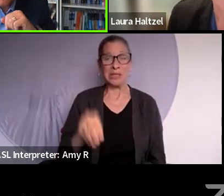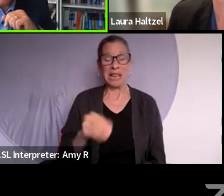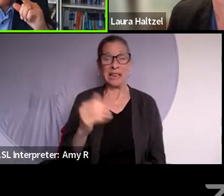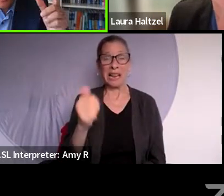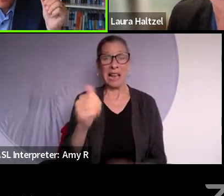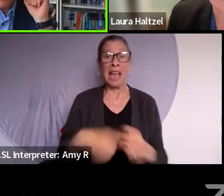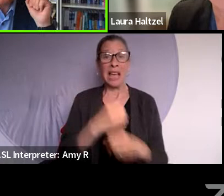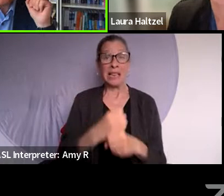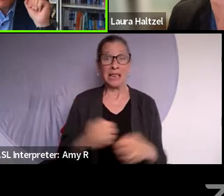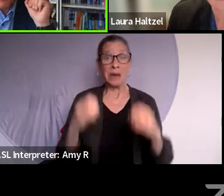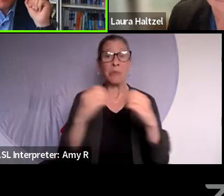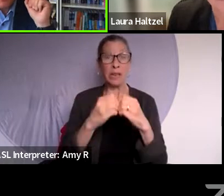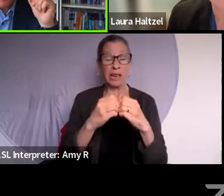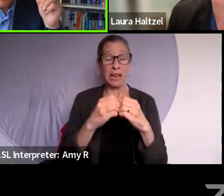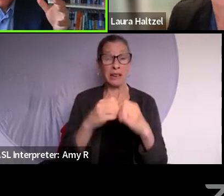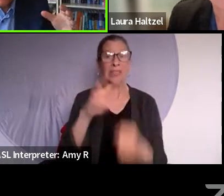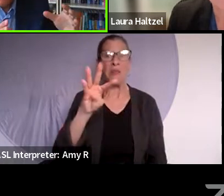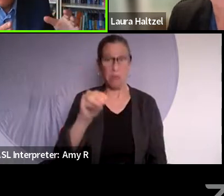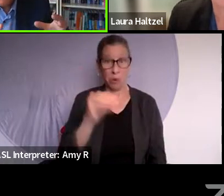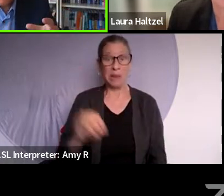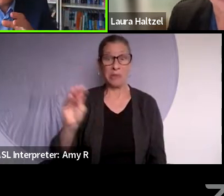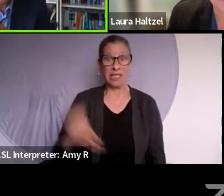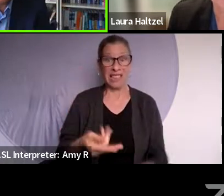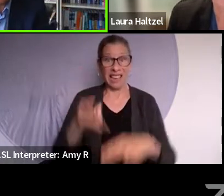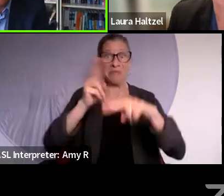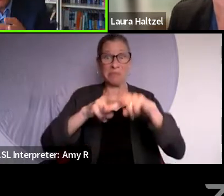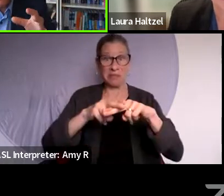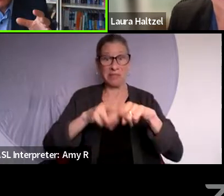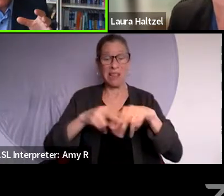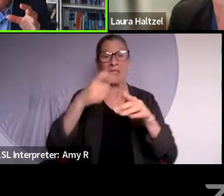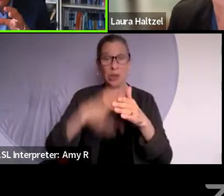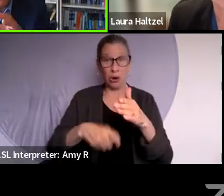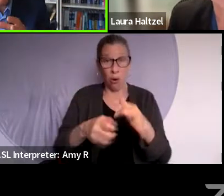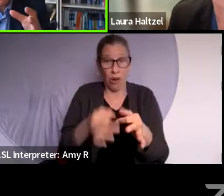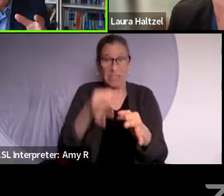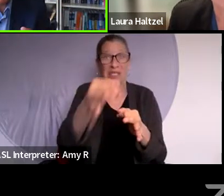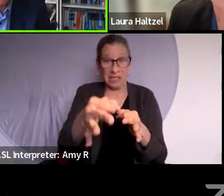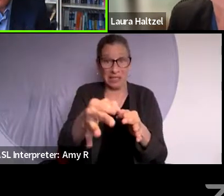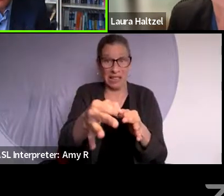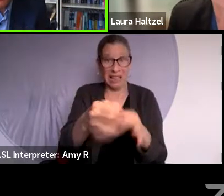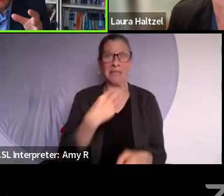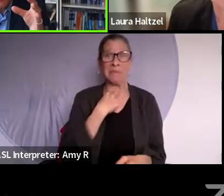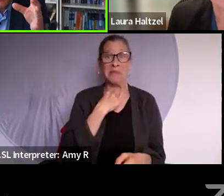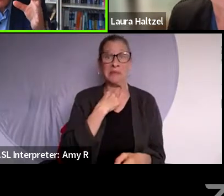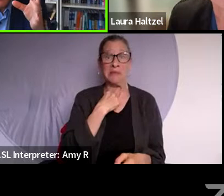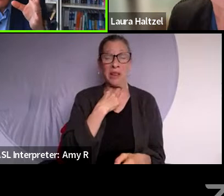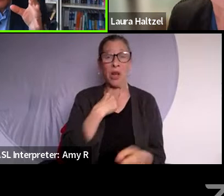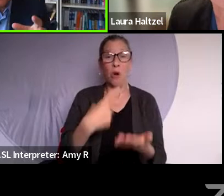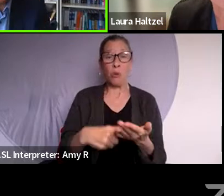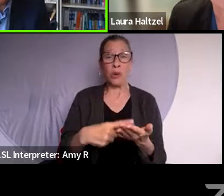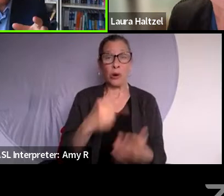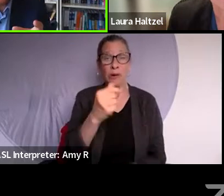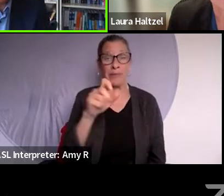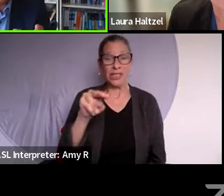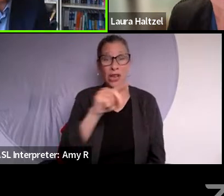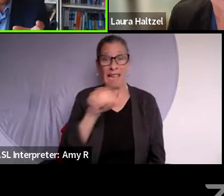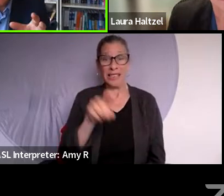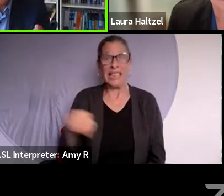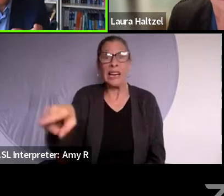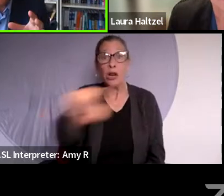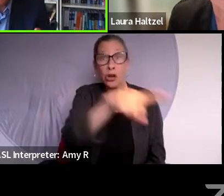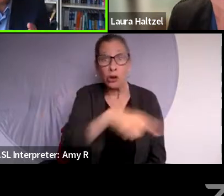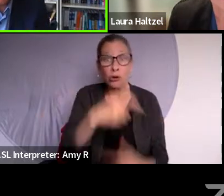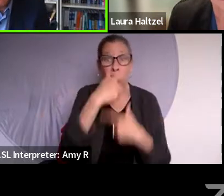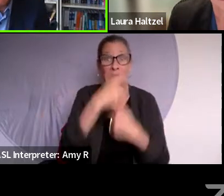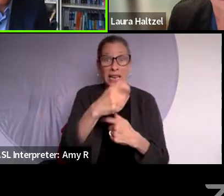trust fund depletion, it probably gets you 40%. So there's a cost to the delay. And the reason I bring this up is we're talking about Gen Z. You all have to be interested